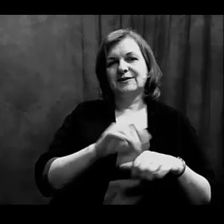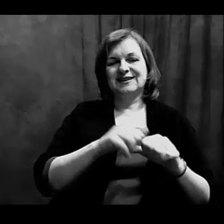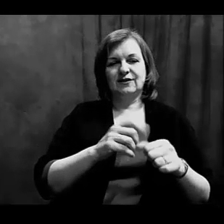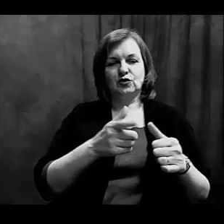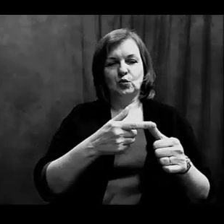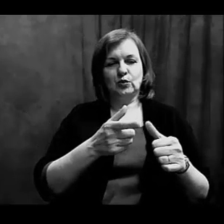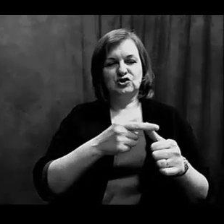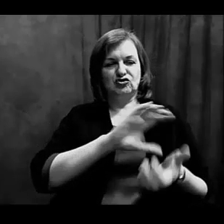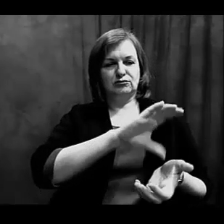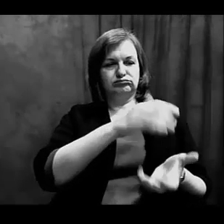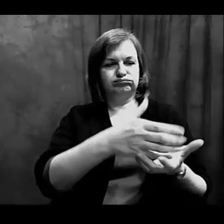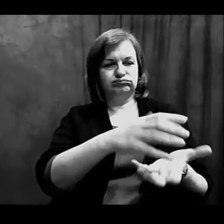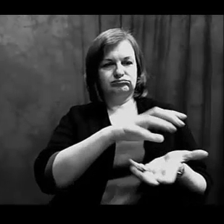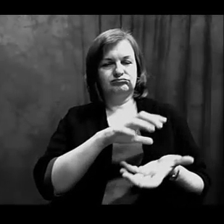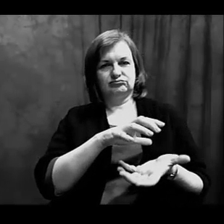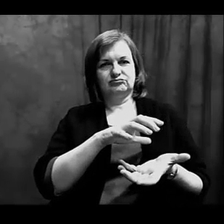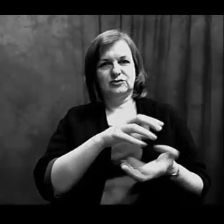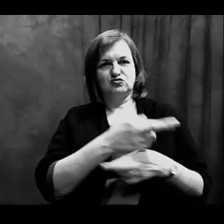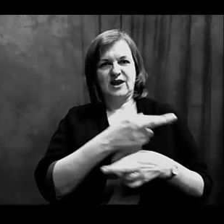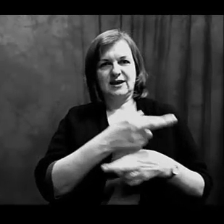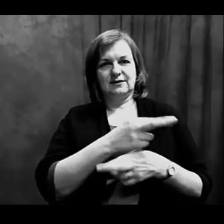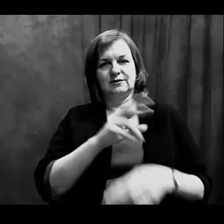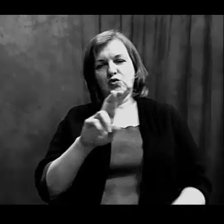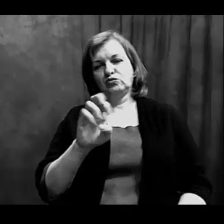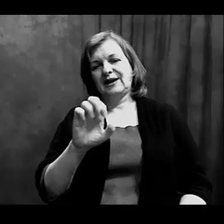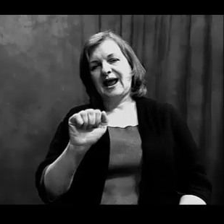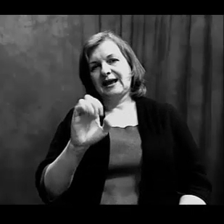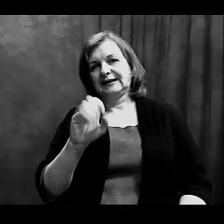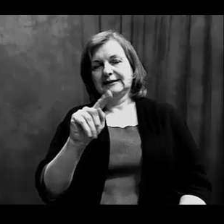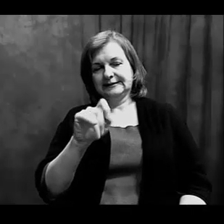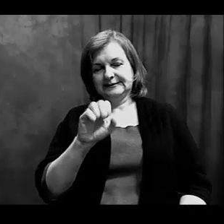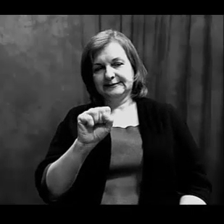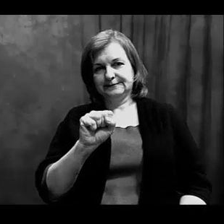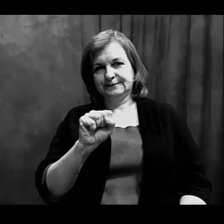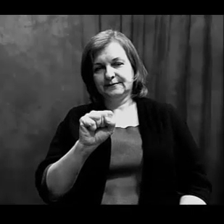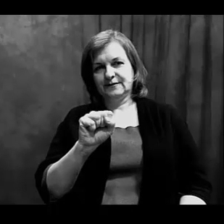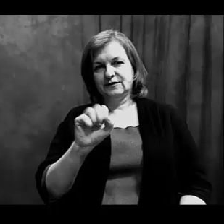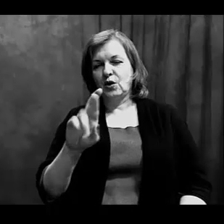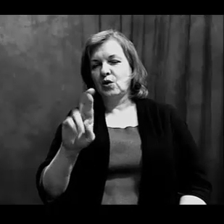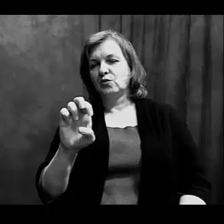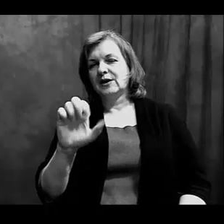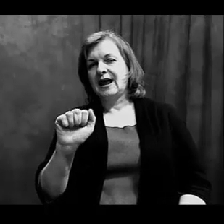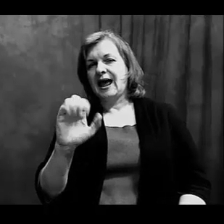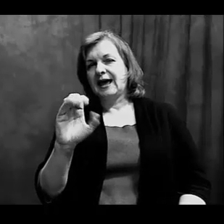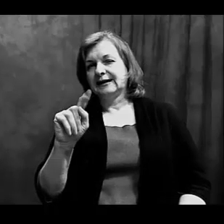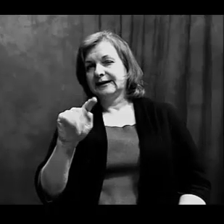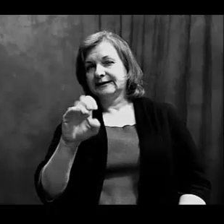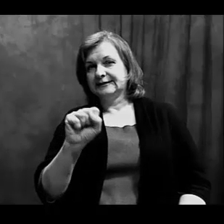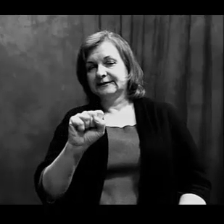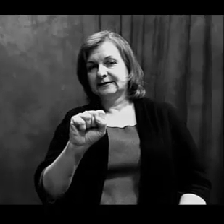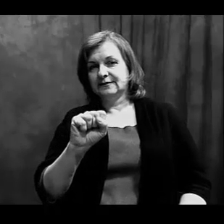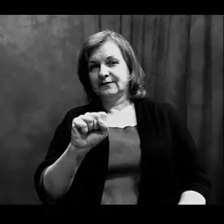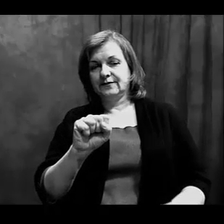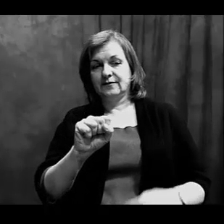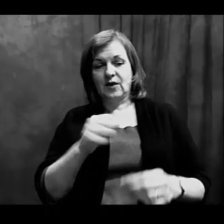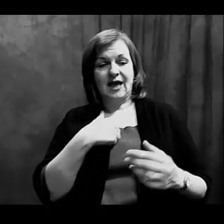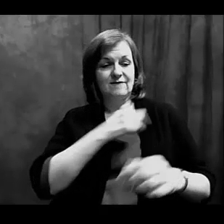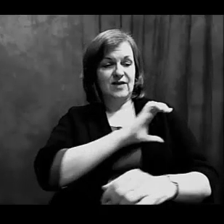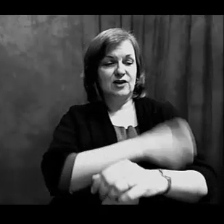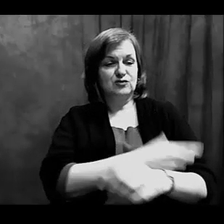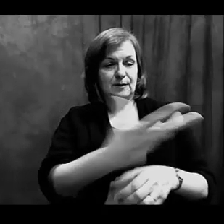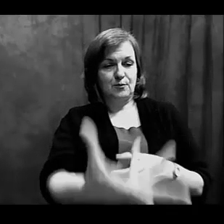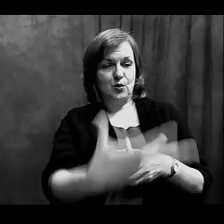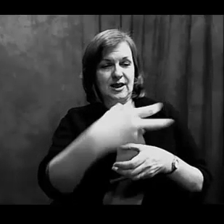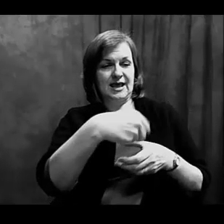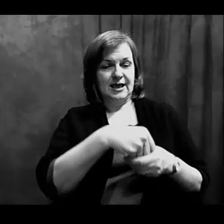what was available in the original reactants. So our reactants here, we put energy